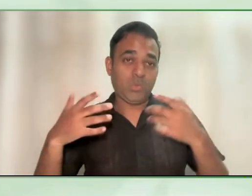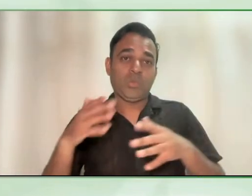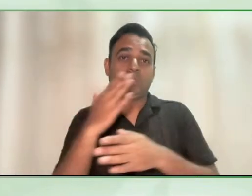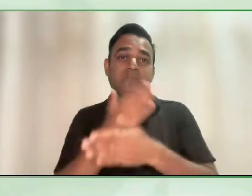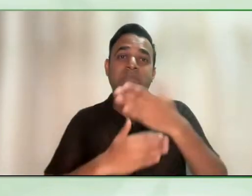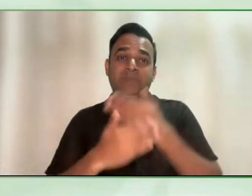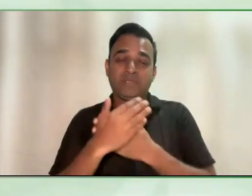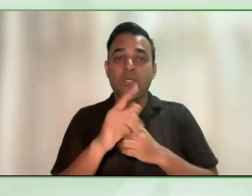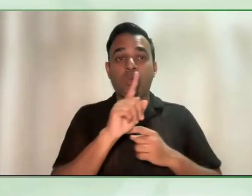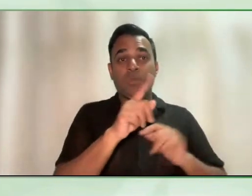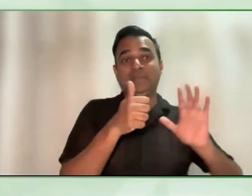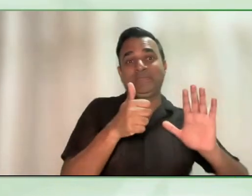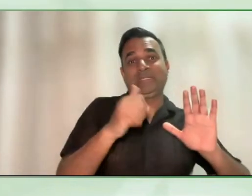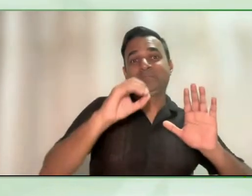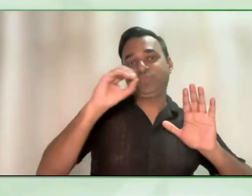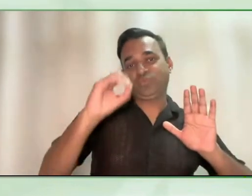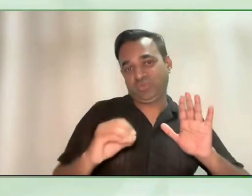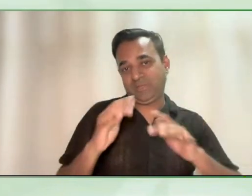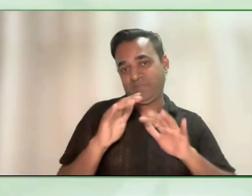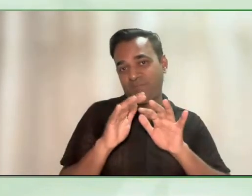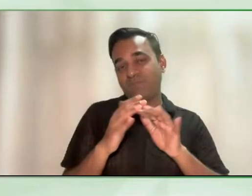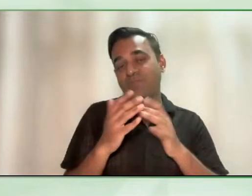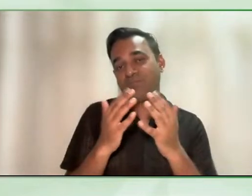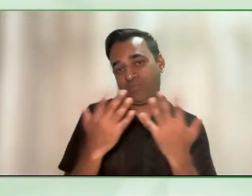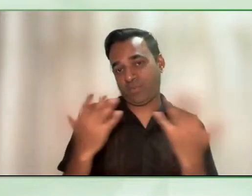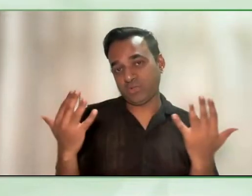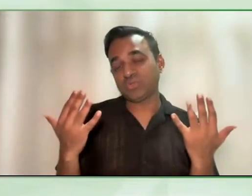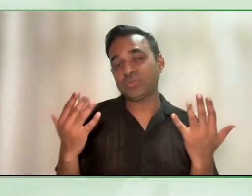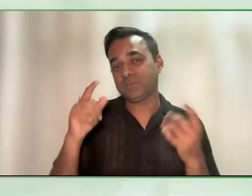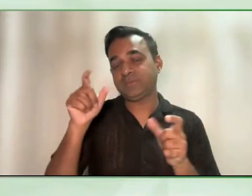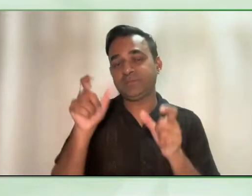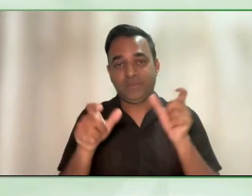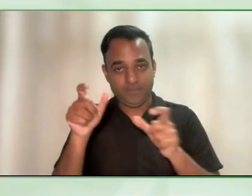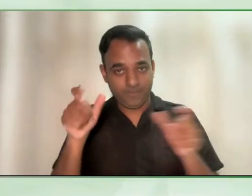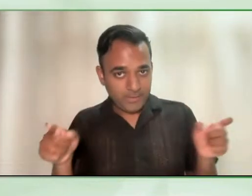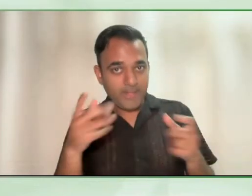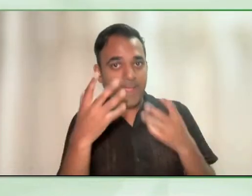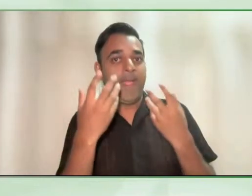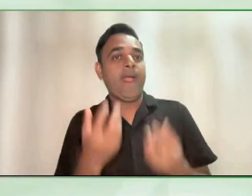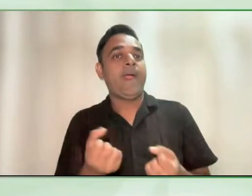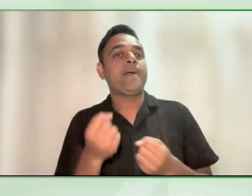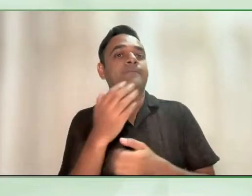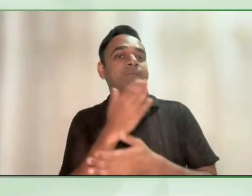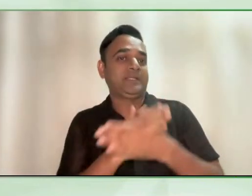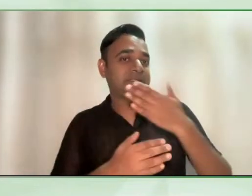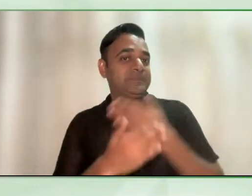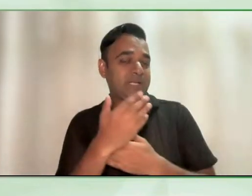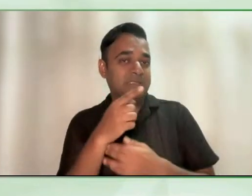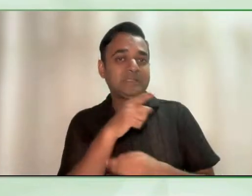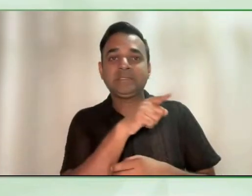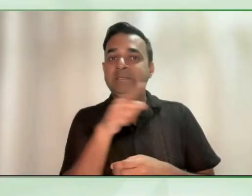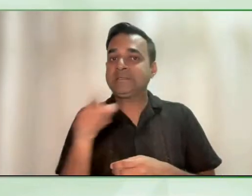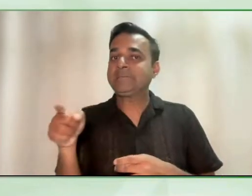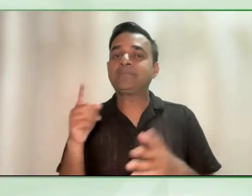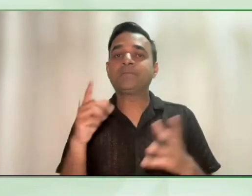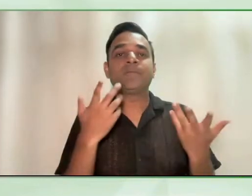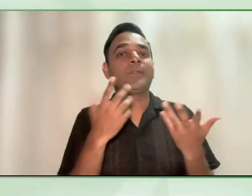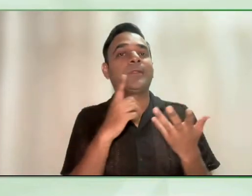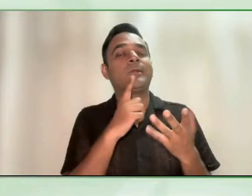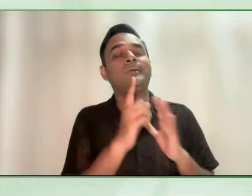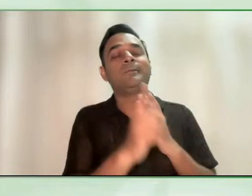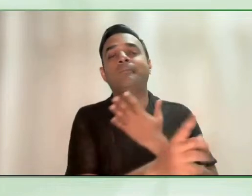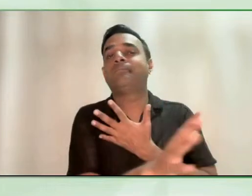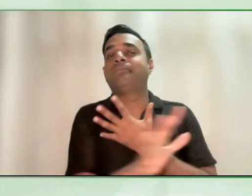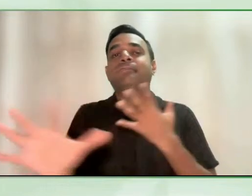the Paris agreements, which is, a very useful device, even if governments, including and especially the